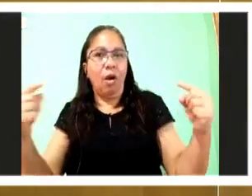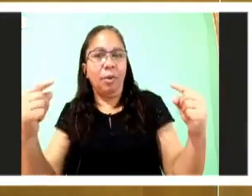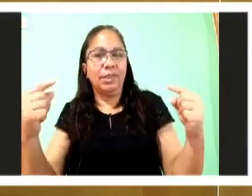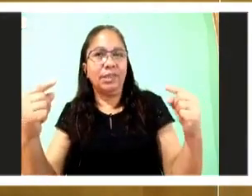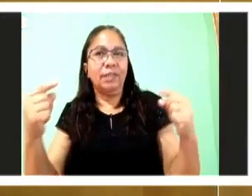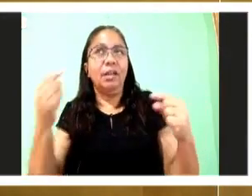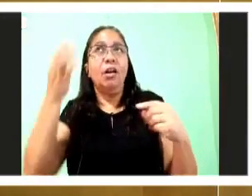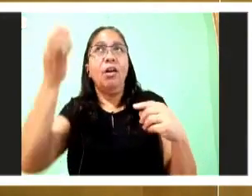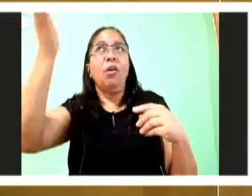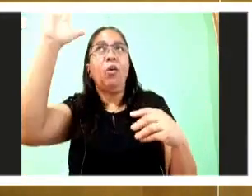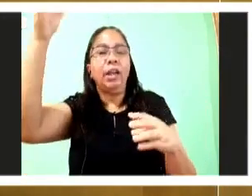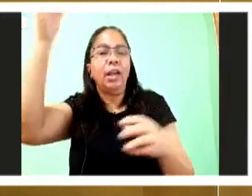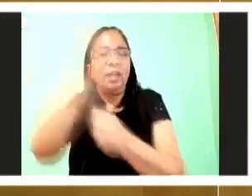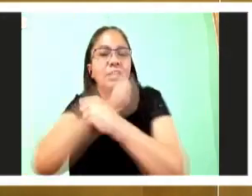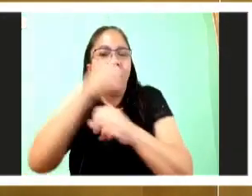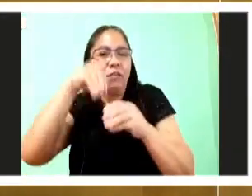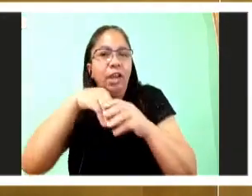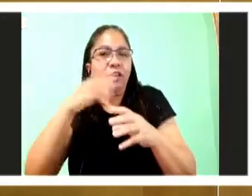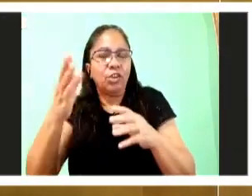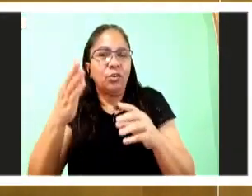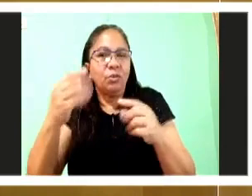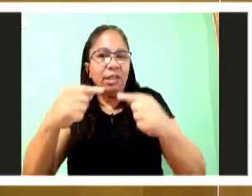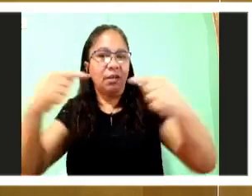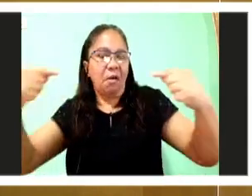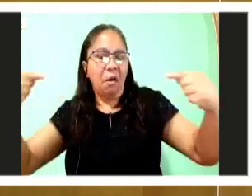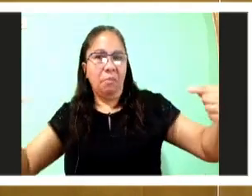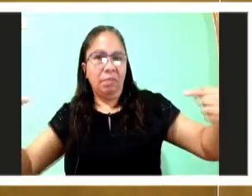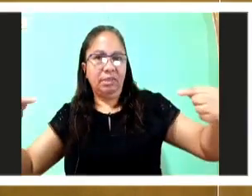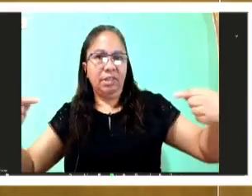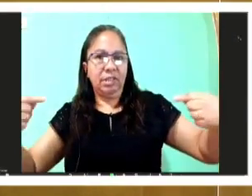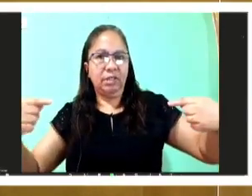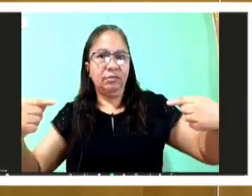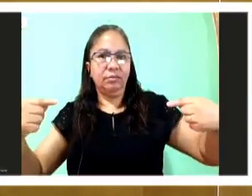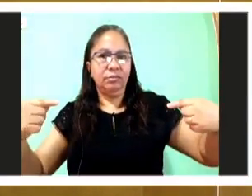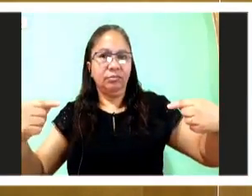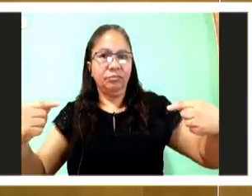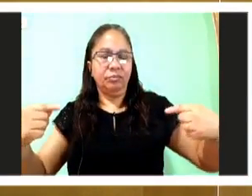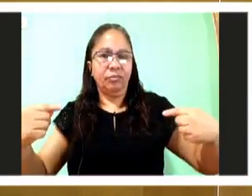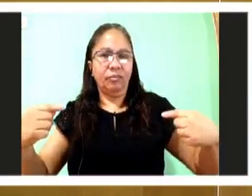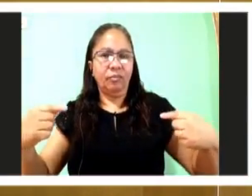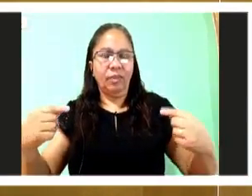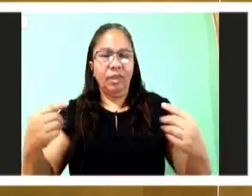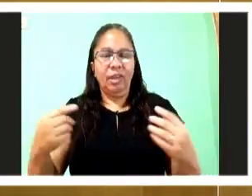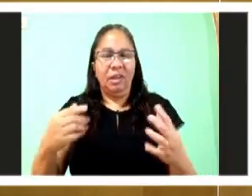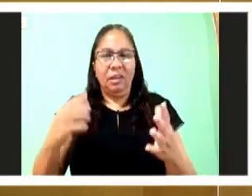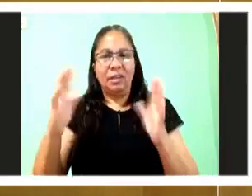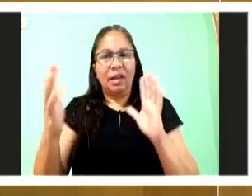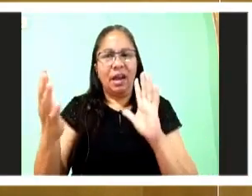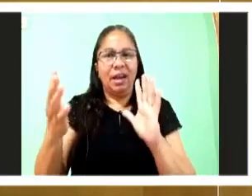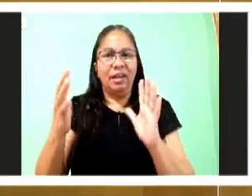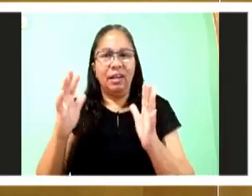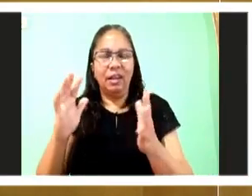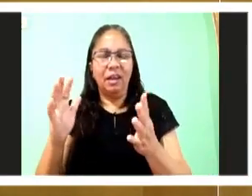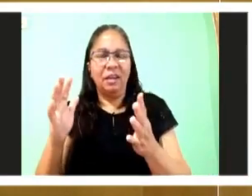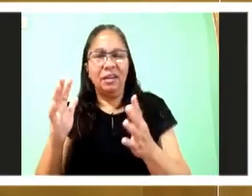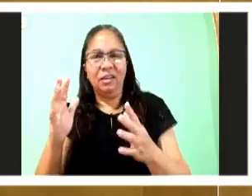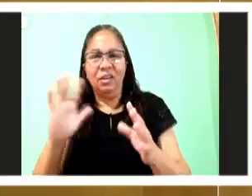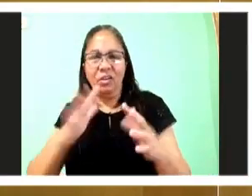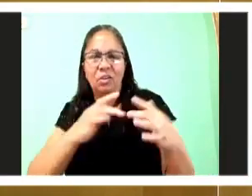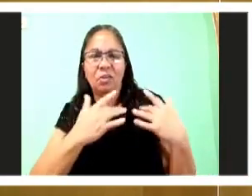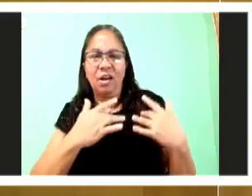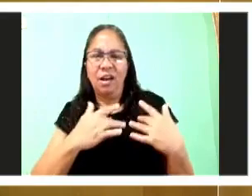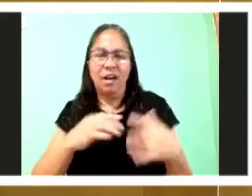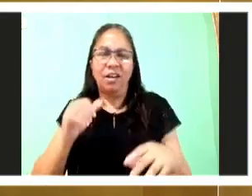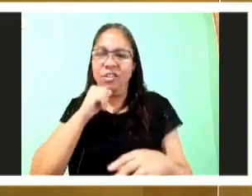authentic spirituality. It is being under the spell of debauchery, of drunkenness, and the care of this